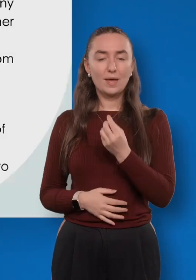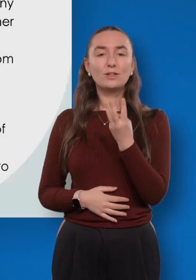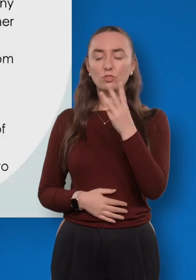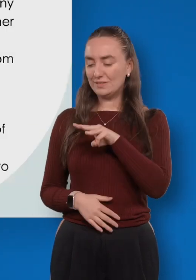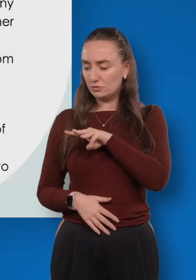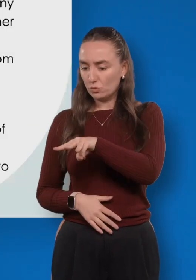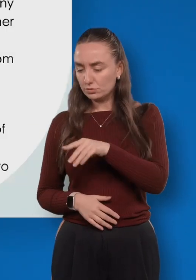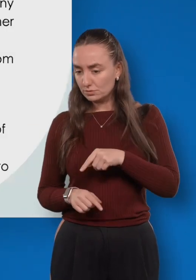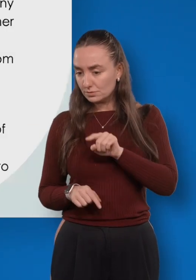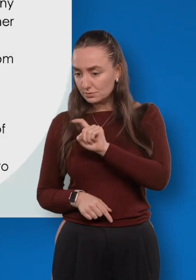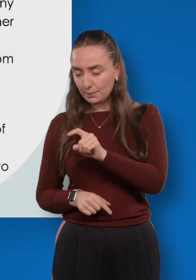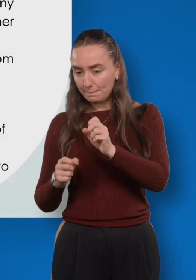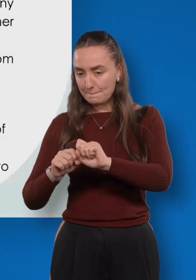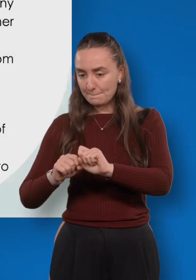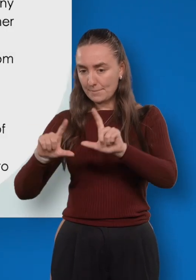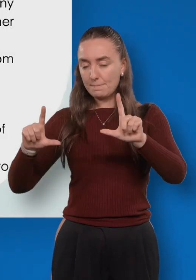three dots